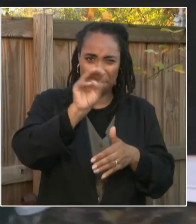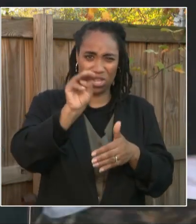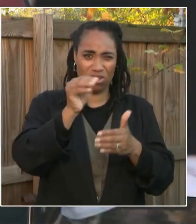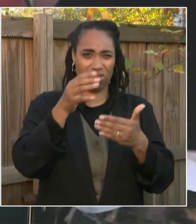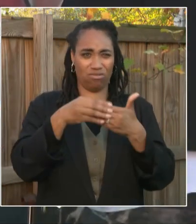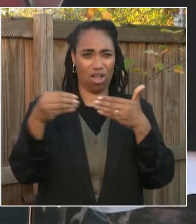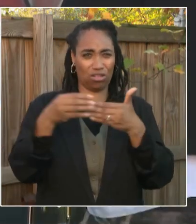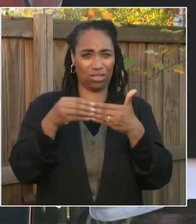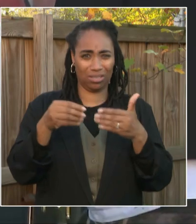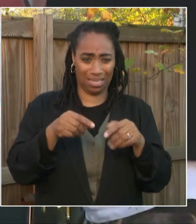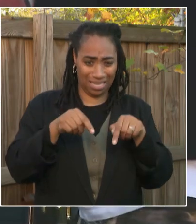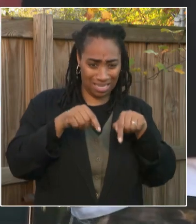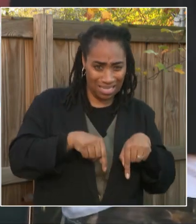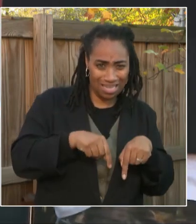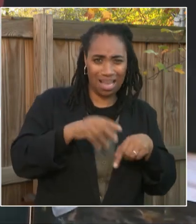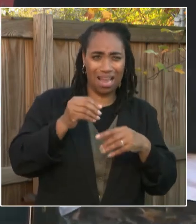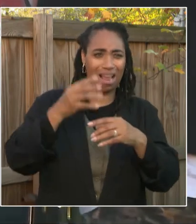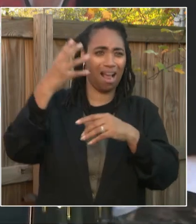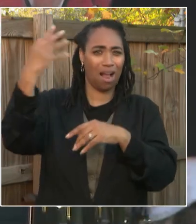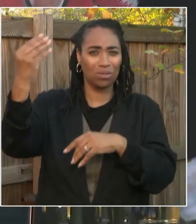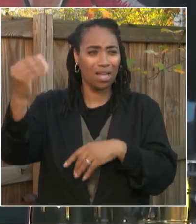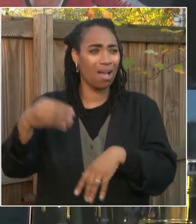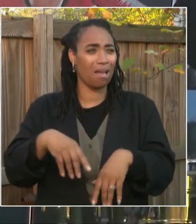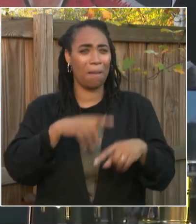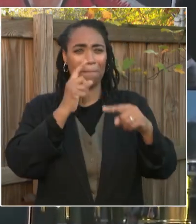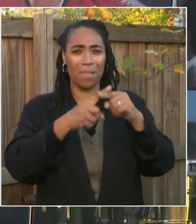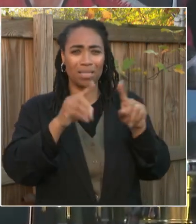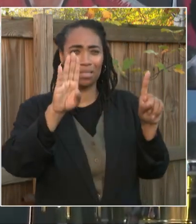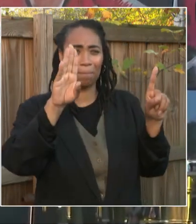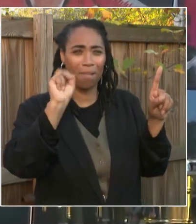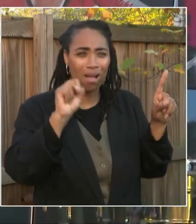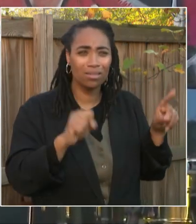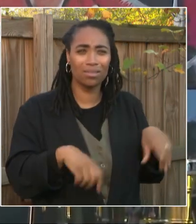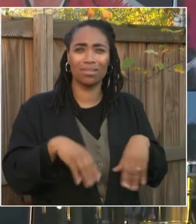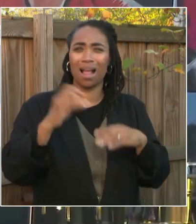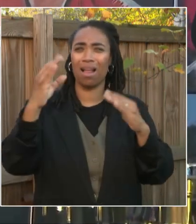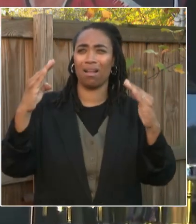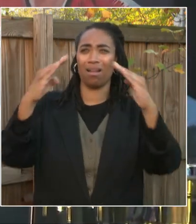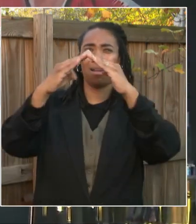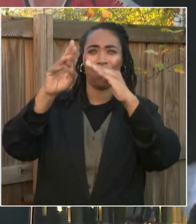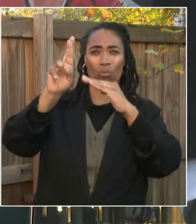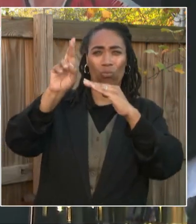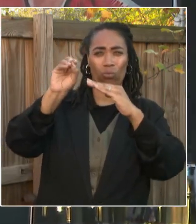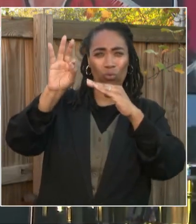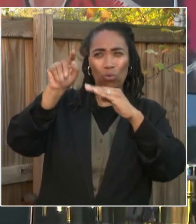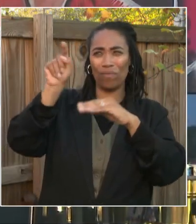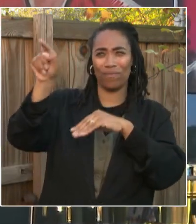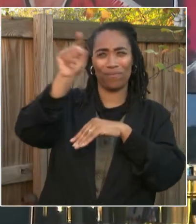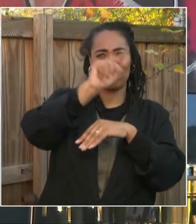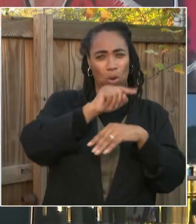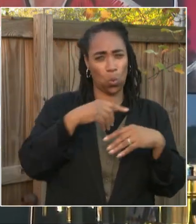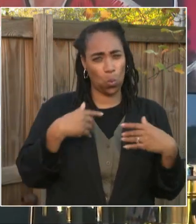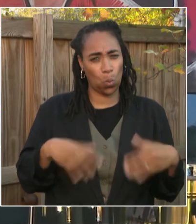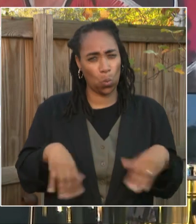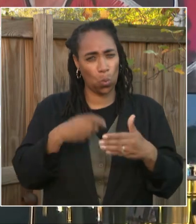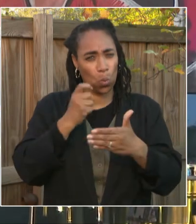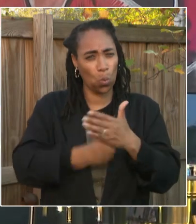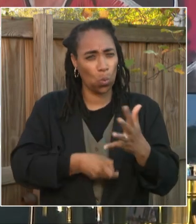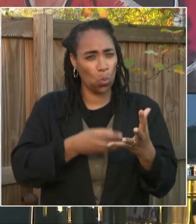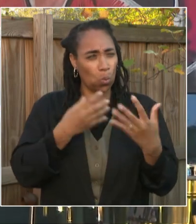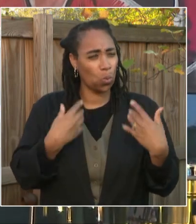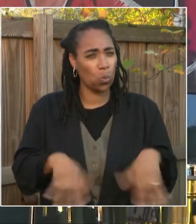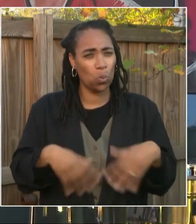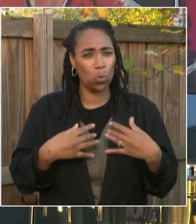stage where bands perform on the rooftop, and inside of it, you have a sample of the exhibits in here. We got it done